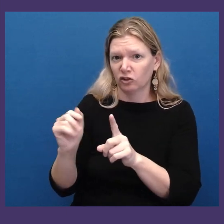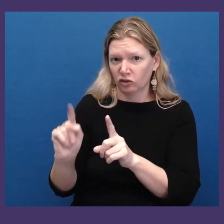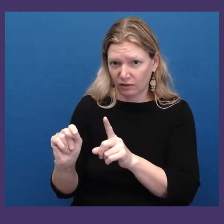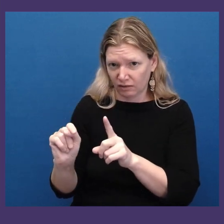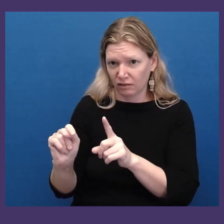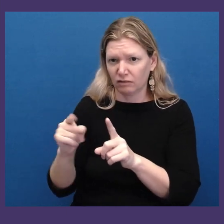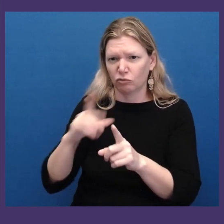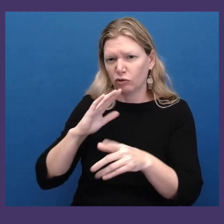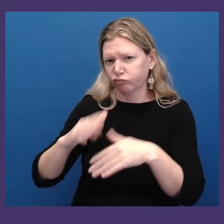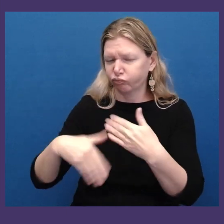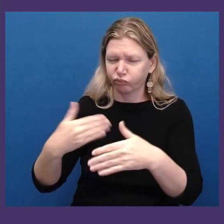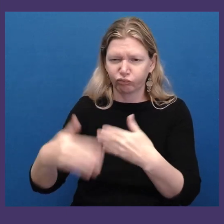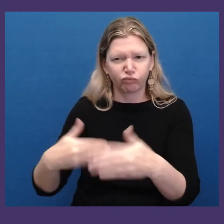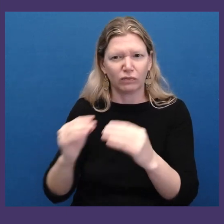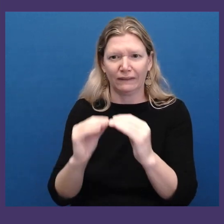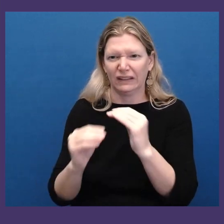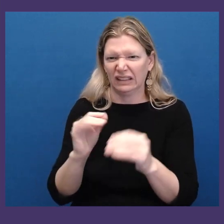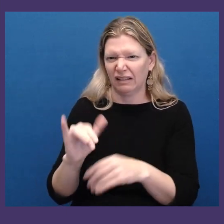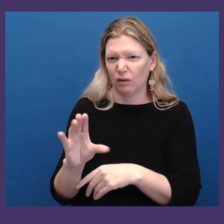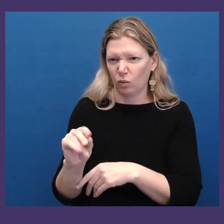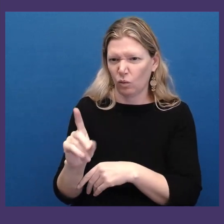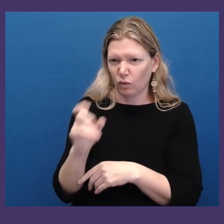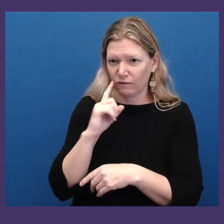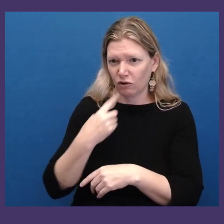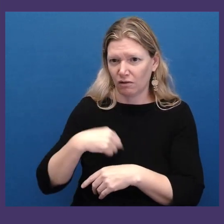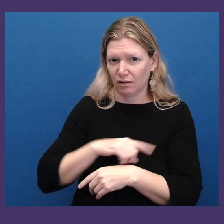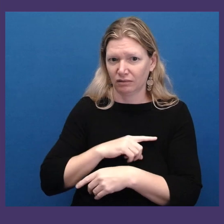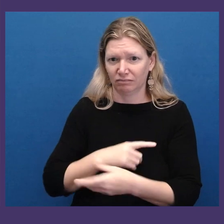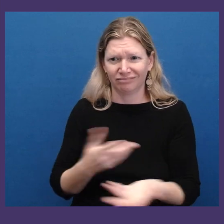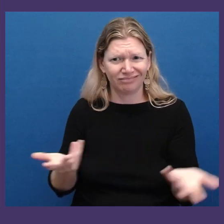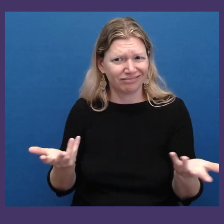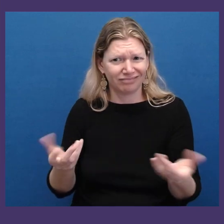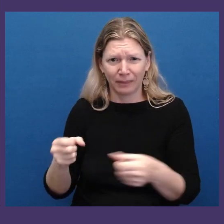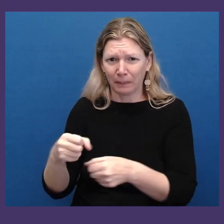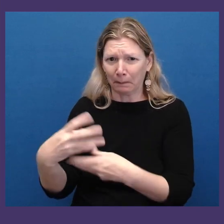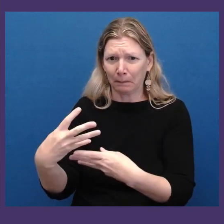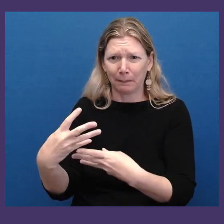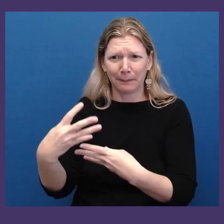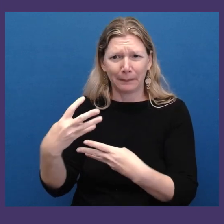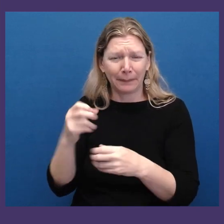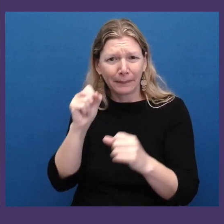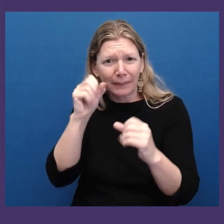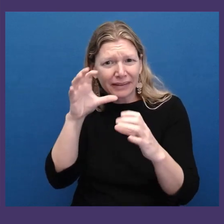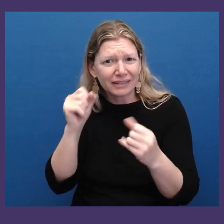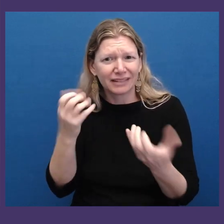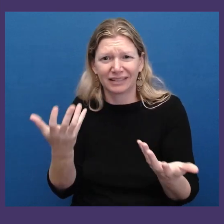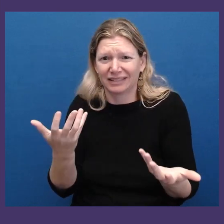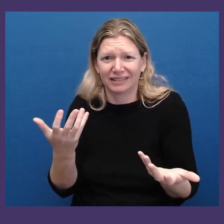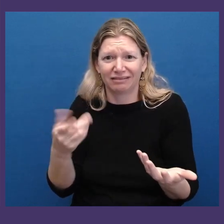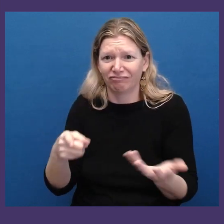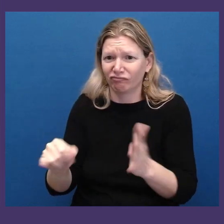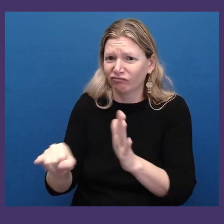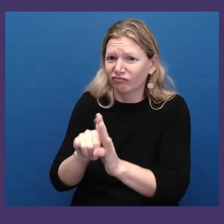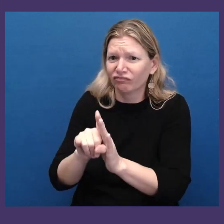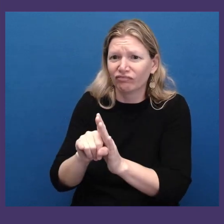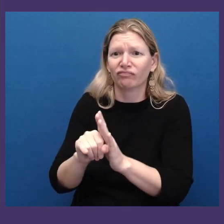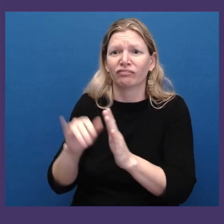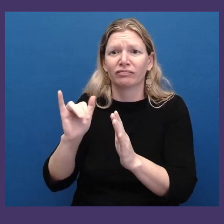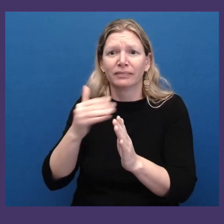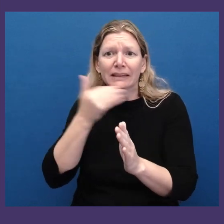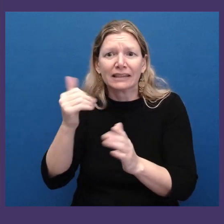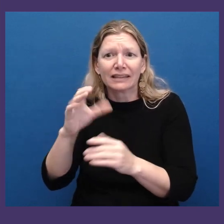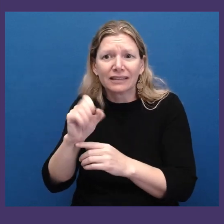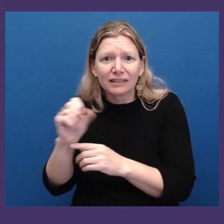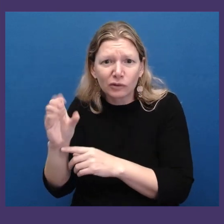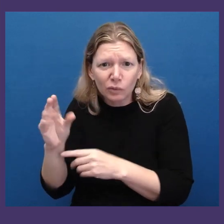us. Amazing. Just like that, Copilot identified the relevant CSS code and made the change. And when we go to this new line,